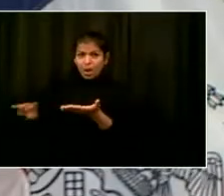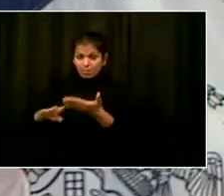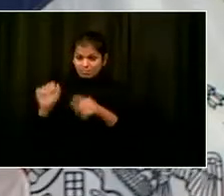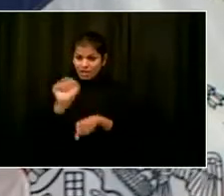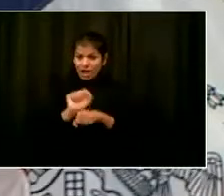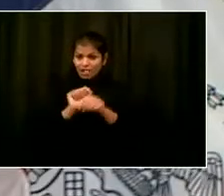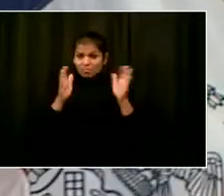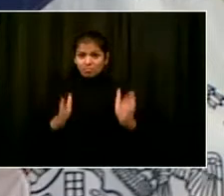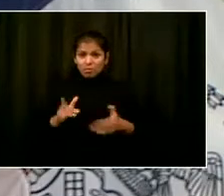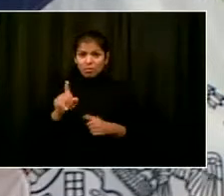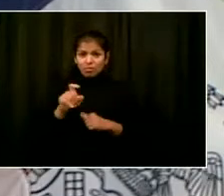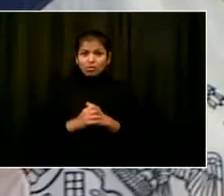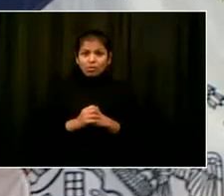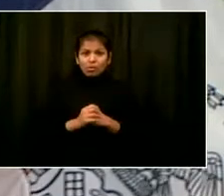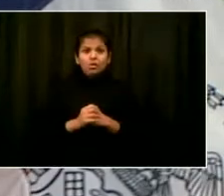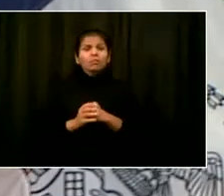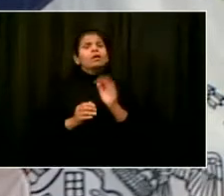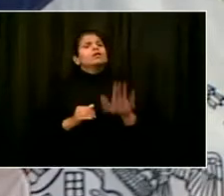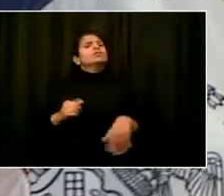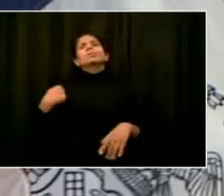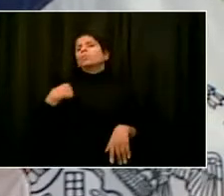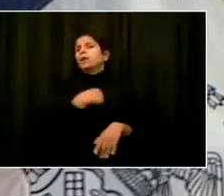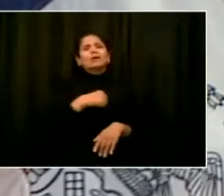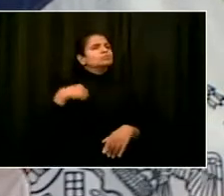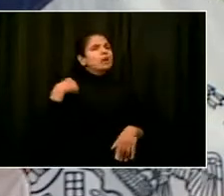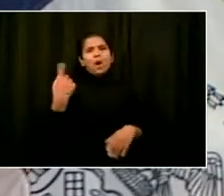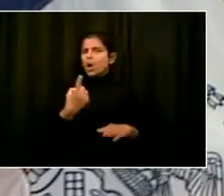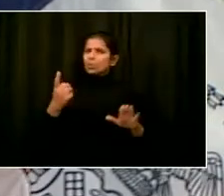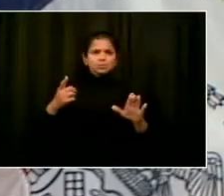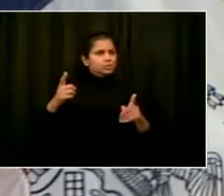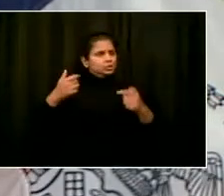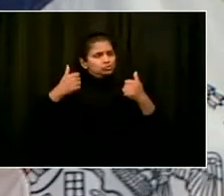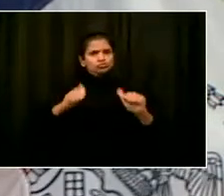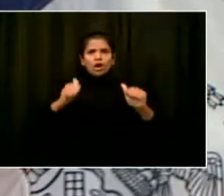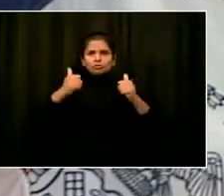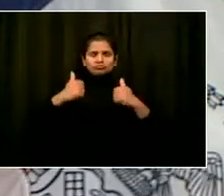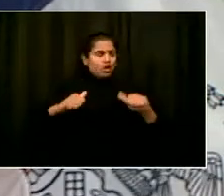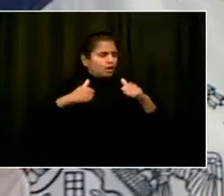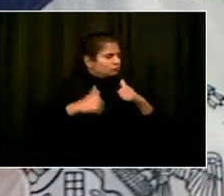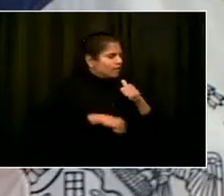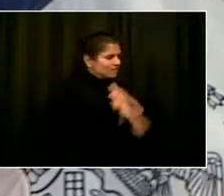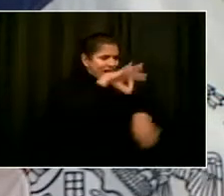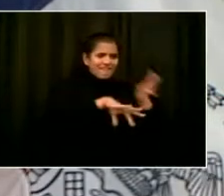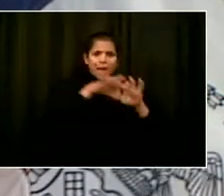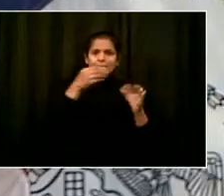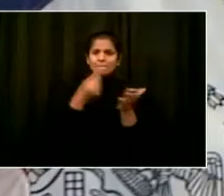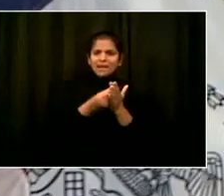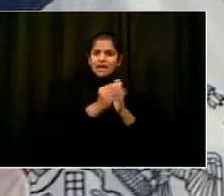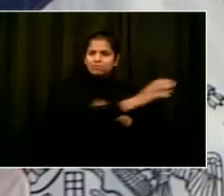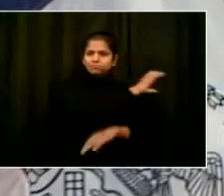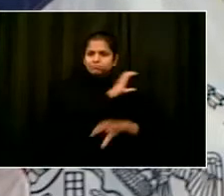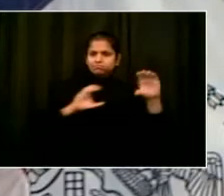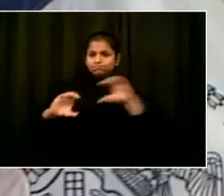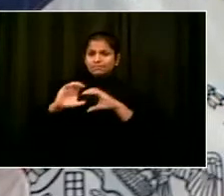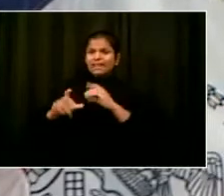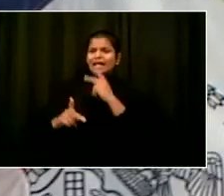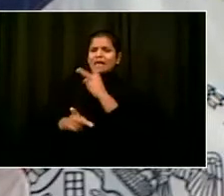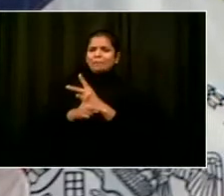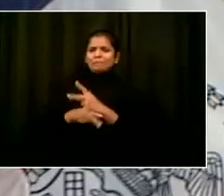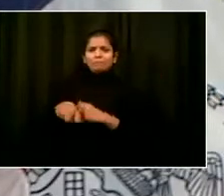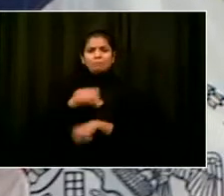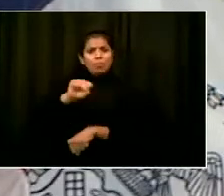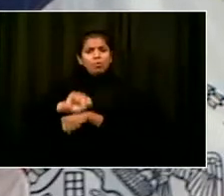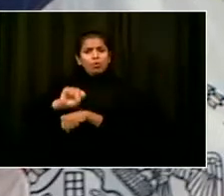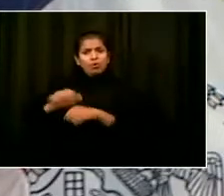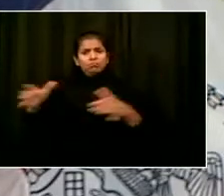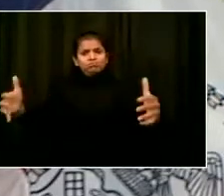tightening our belts that's what the furlows were that's what the 1.3 billion in savings new savings over two fiscal years we're announcing